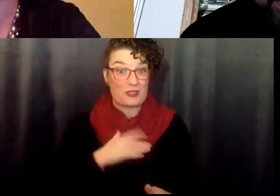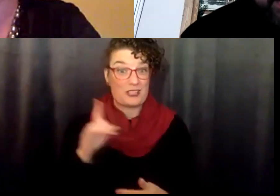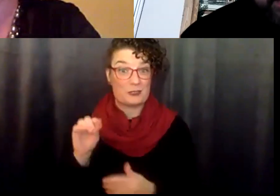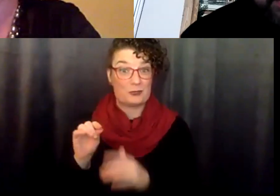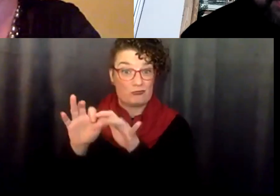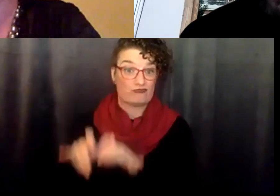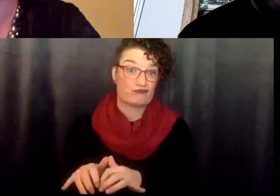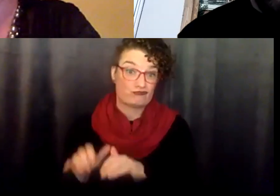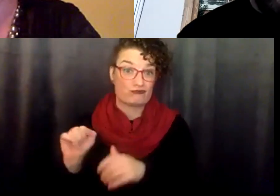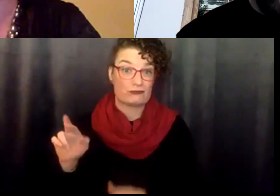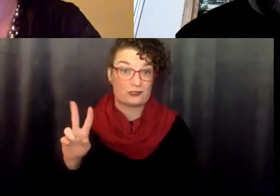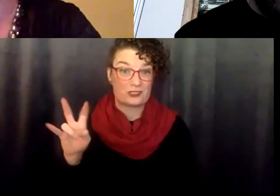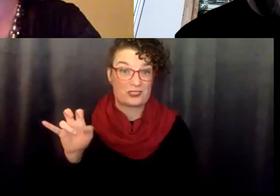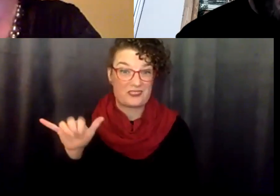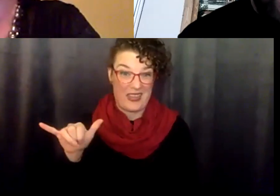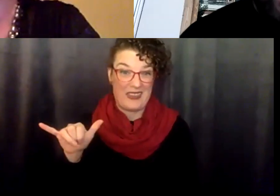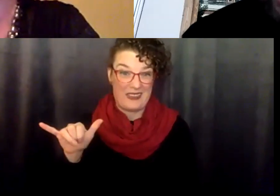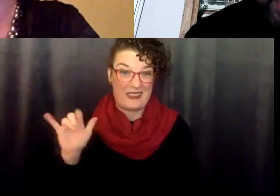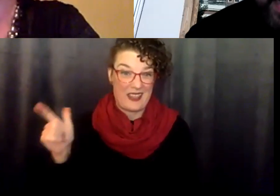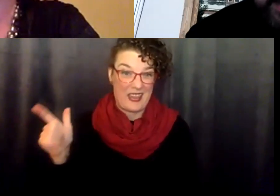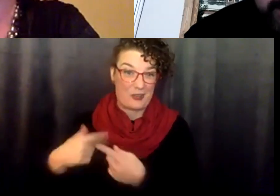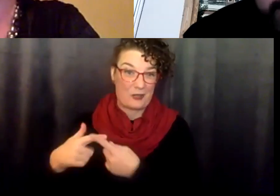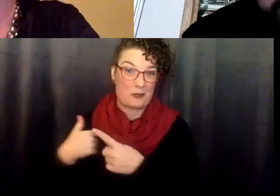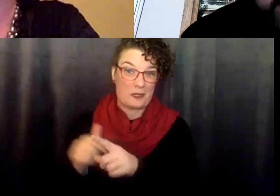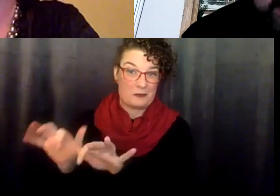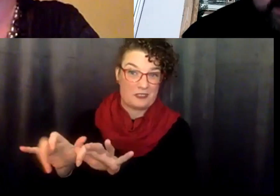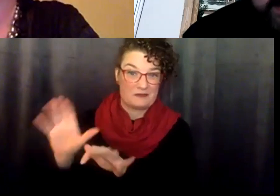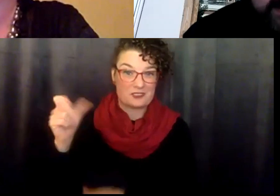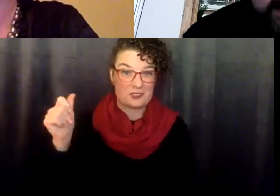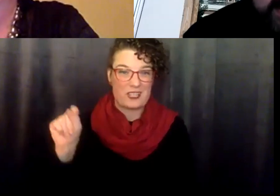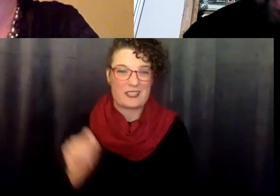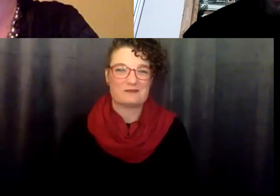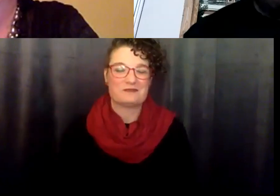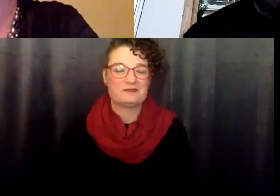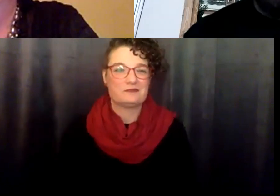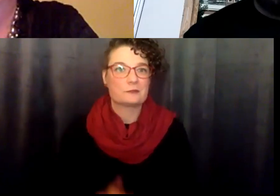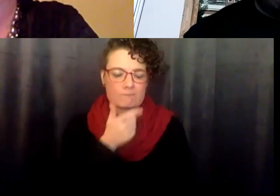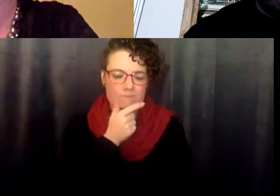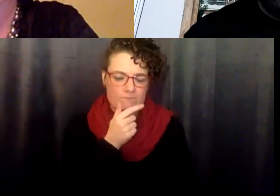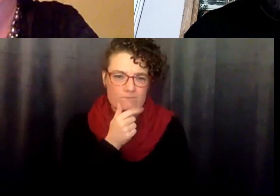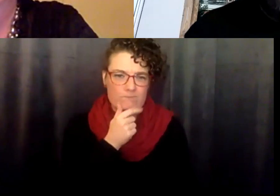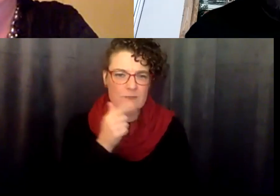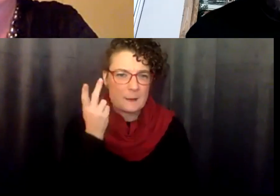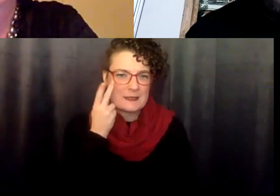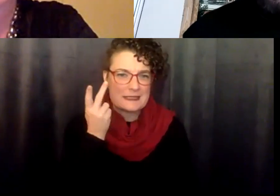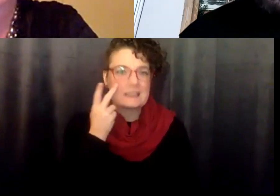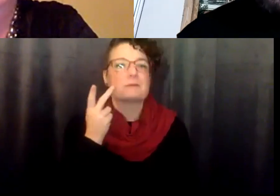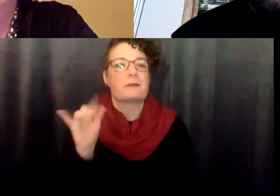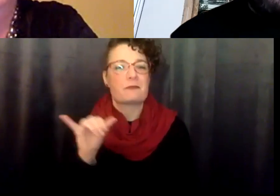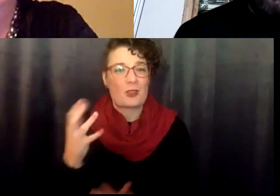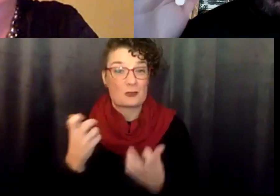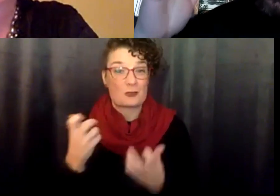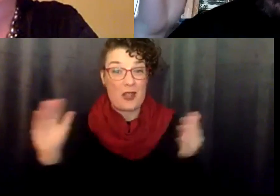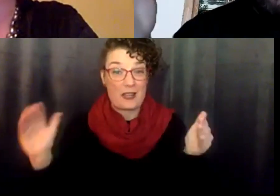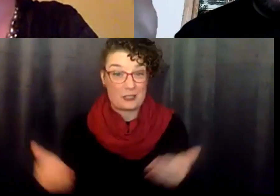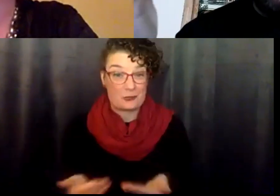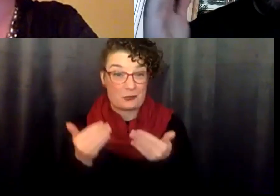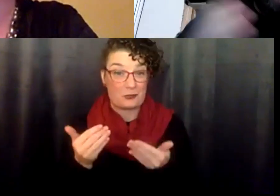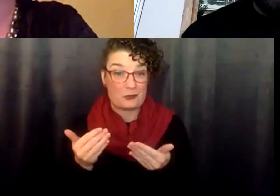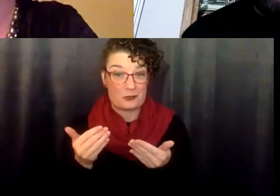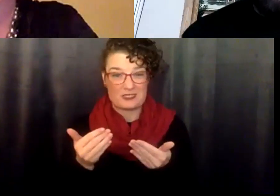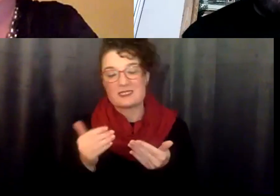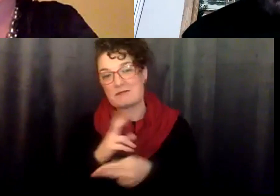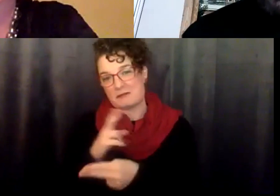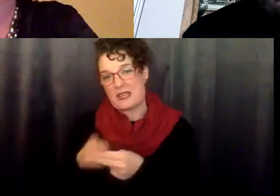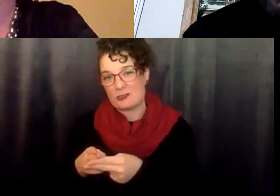that survey when we put it in the chat. Let's see. I want to also just introduce real quick, we'll mention